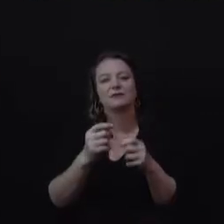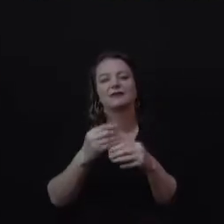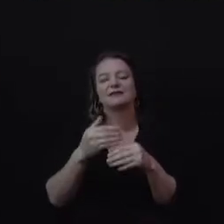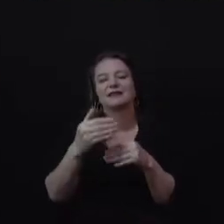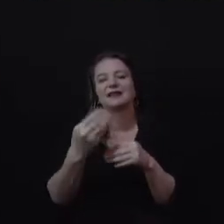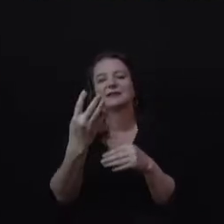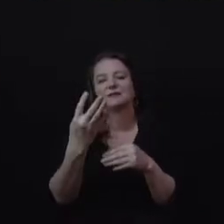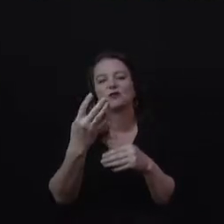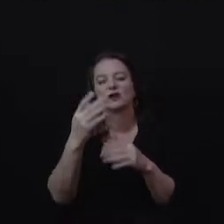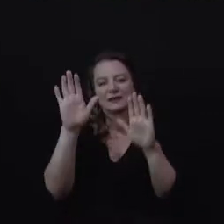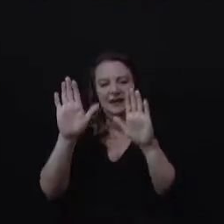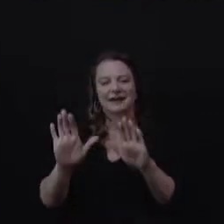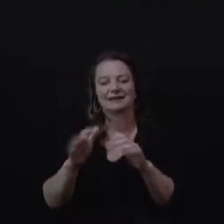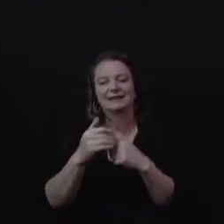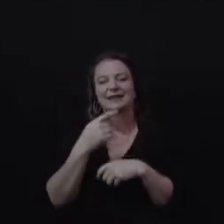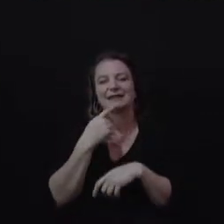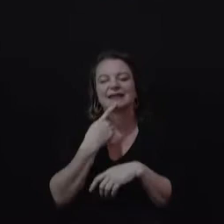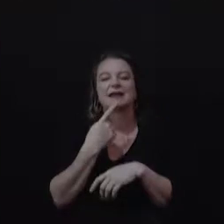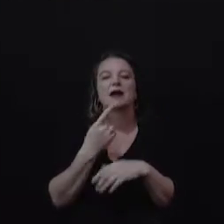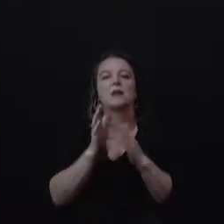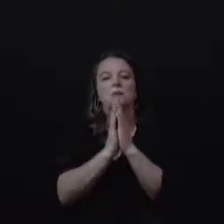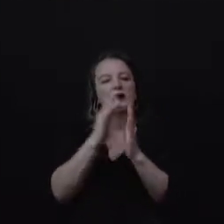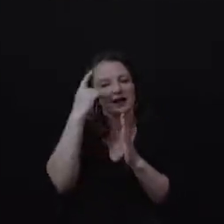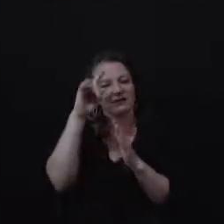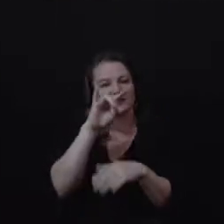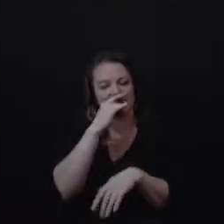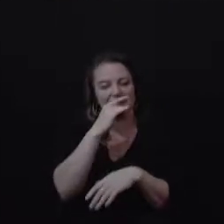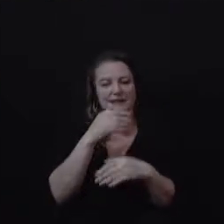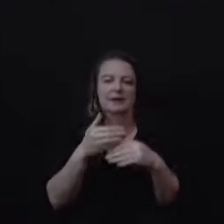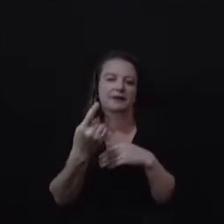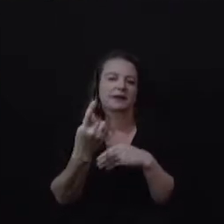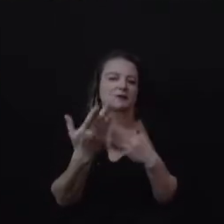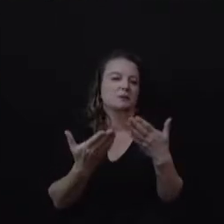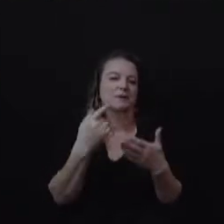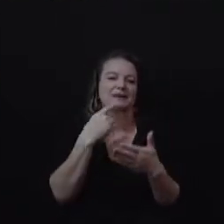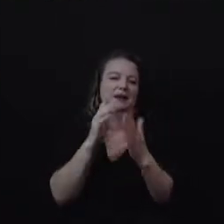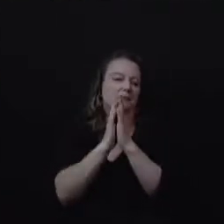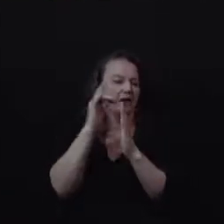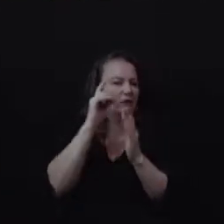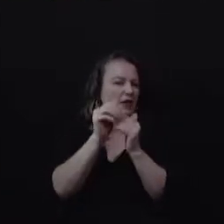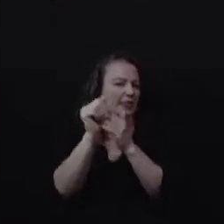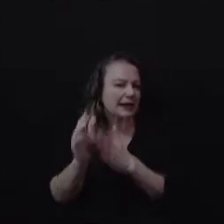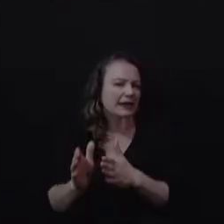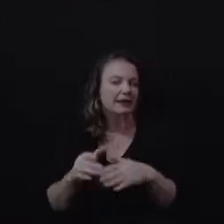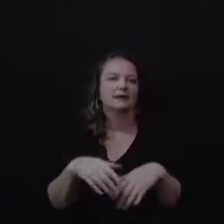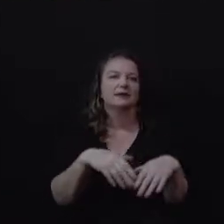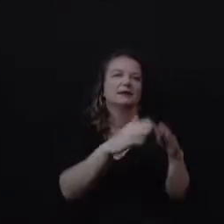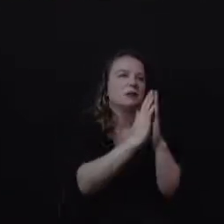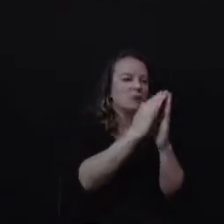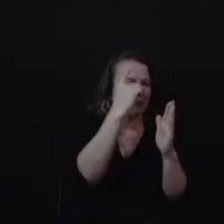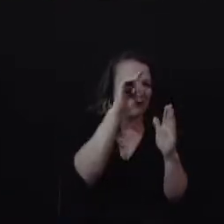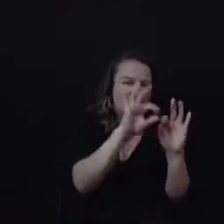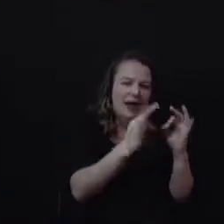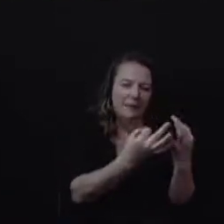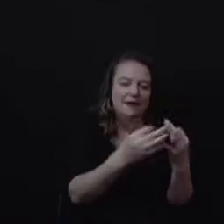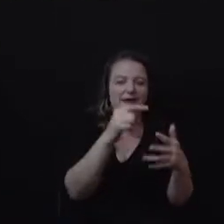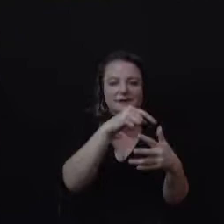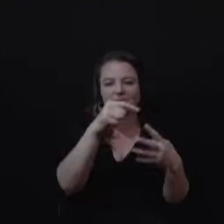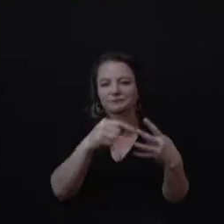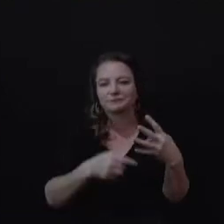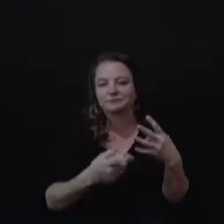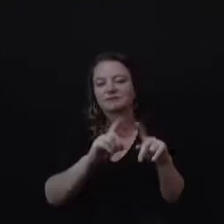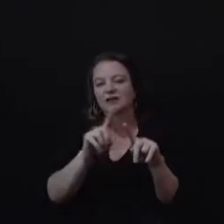And this one just says, pray for our kids. And the next one might say, pray for our leaders, pray for our families. And so if you can